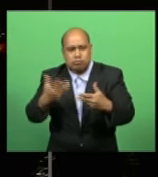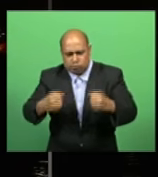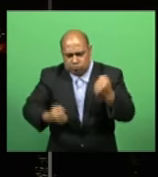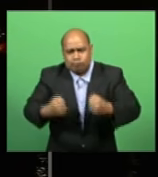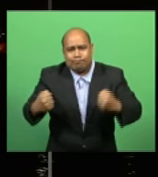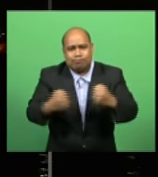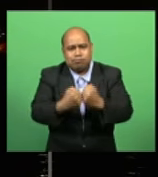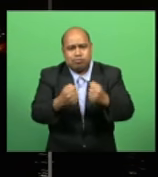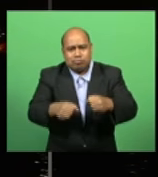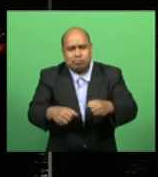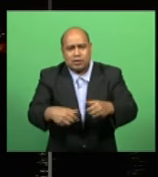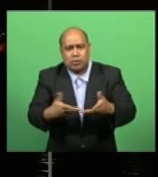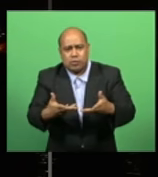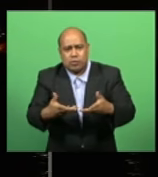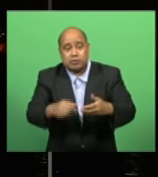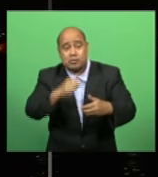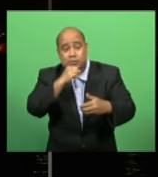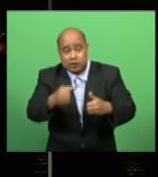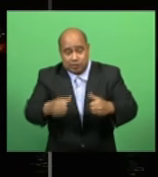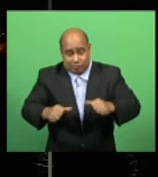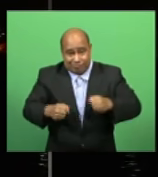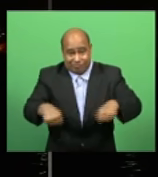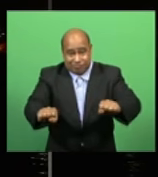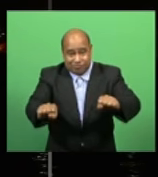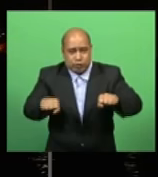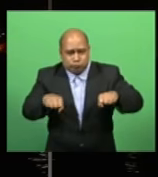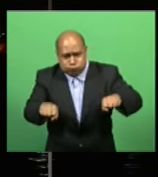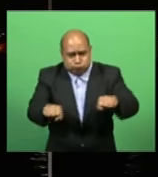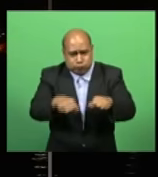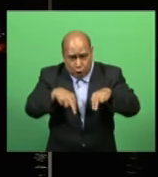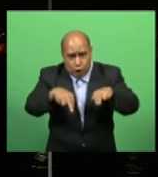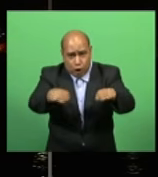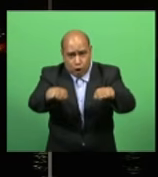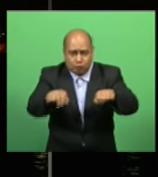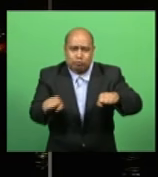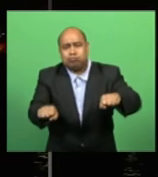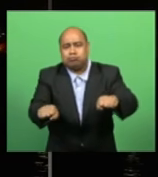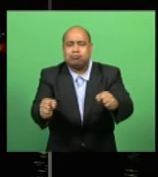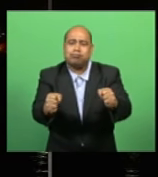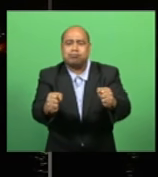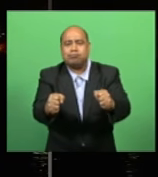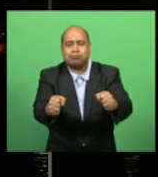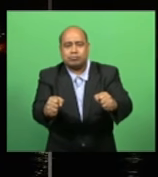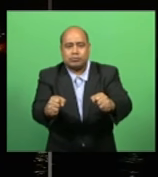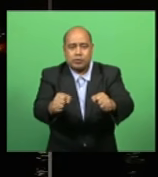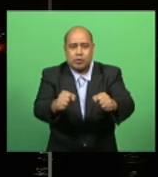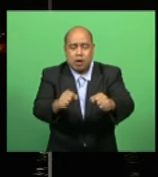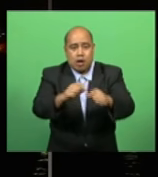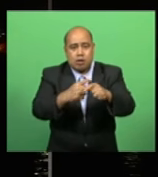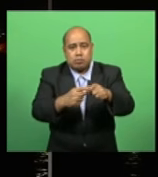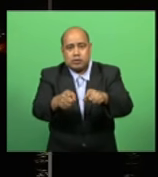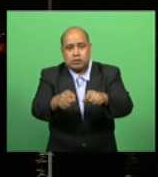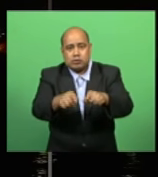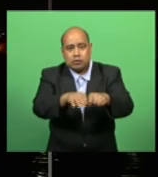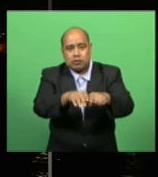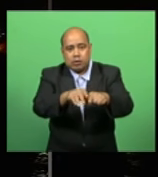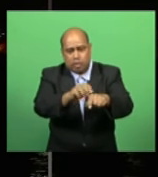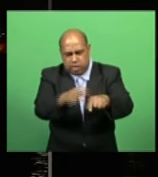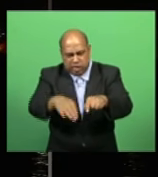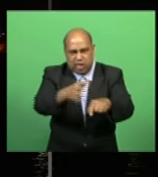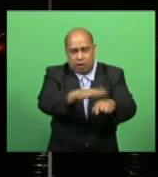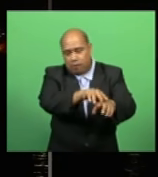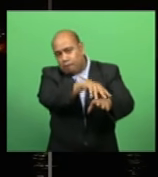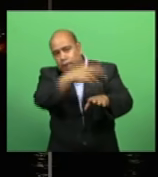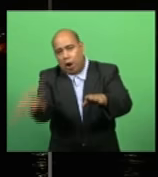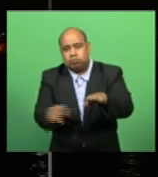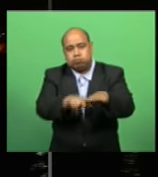victim was driving near Mbambavode along Kings Road in Tailevu on Saturday when he allegedly lost control of his vehicle, which veered off the